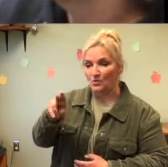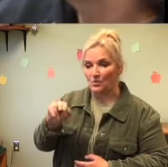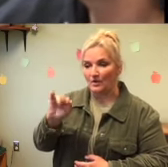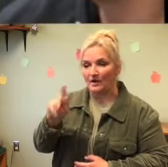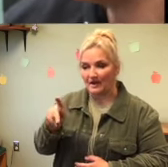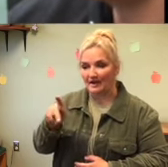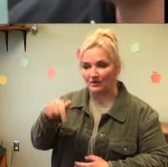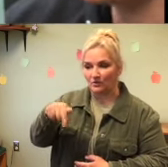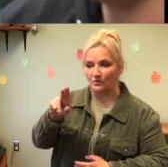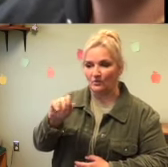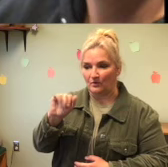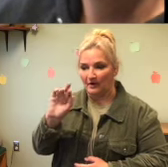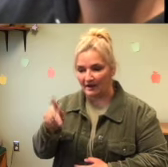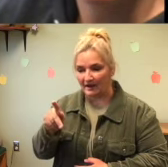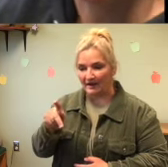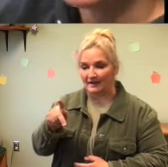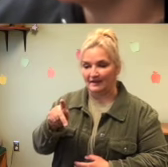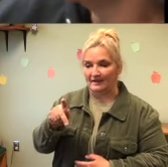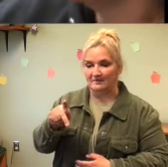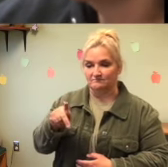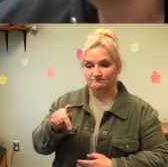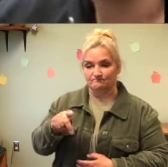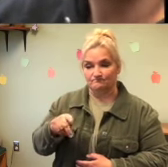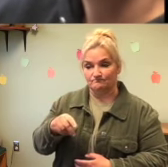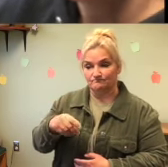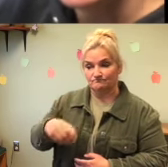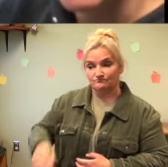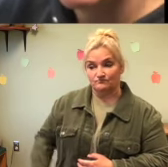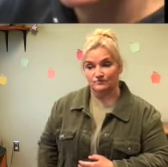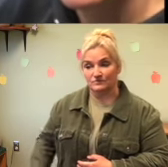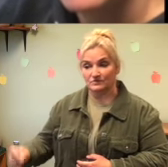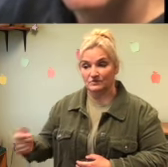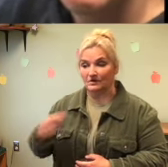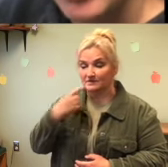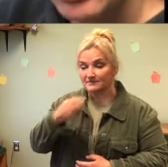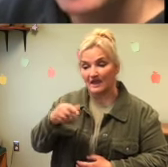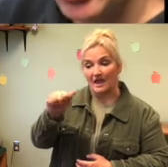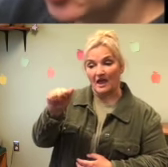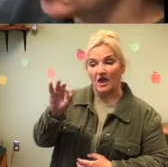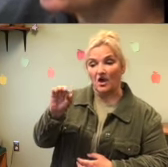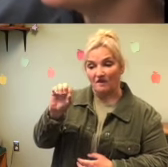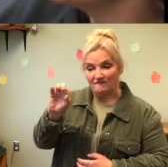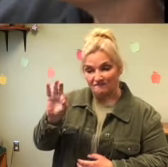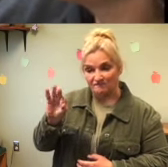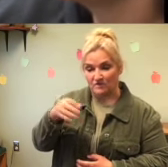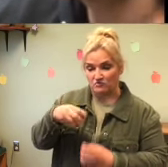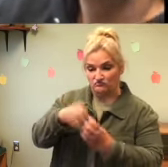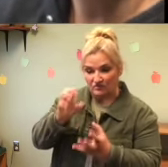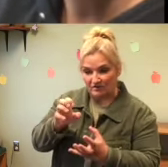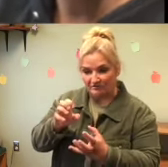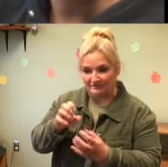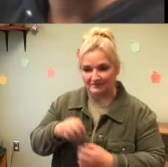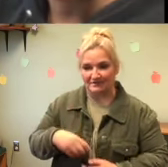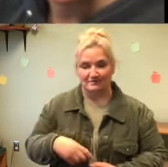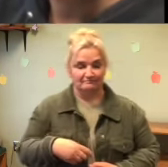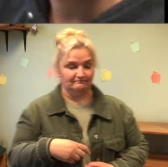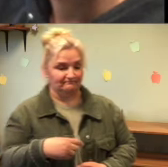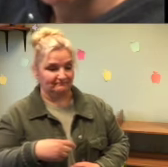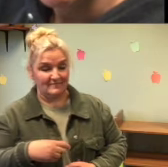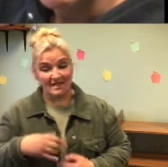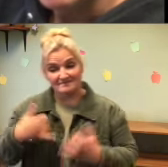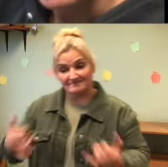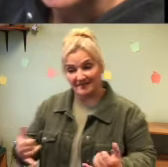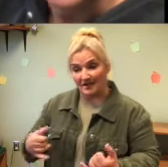quack. Dogs go arf. Now, bark, George. George